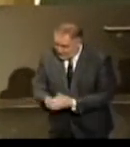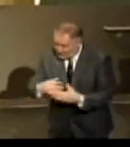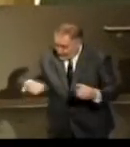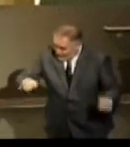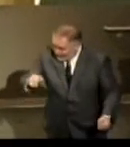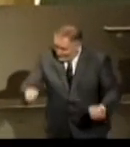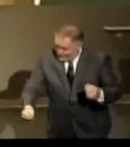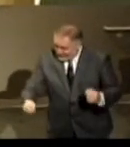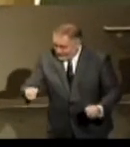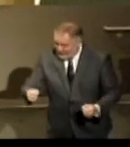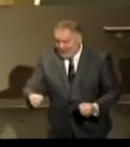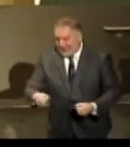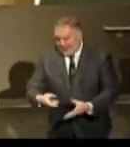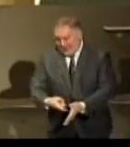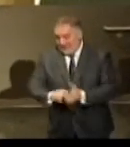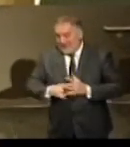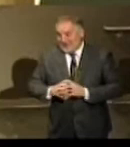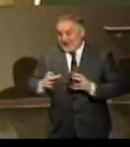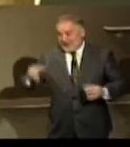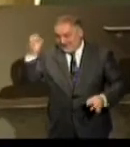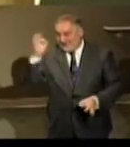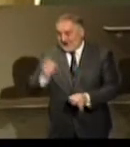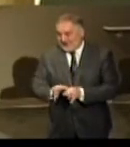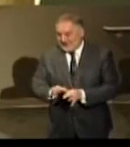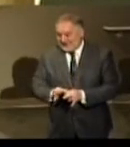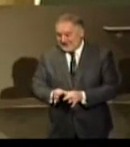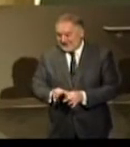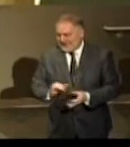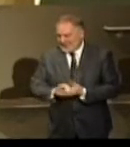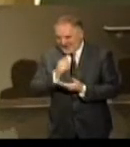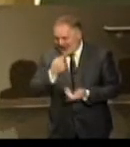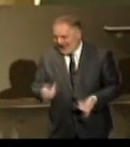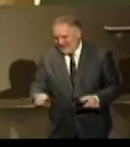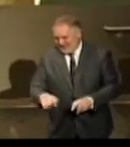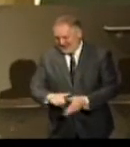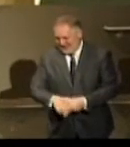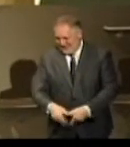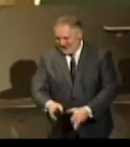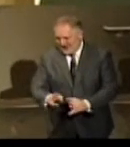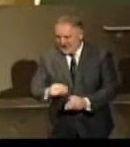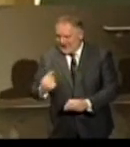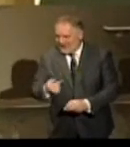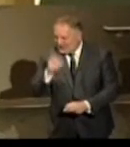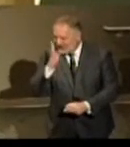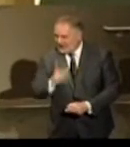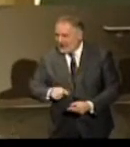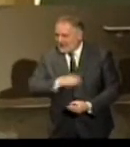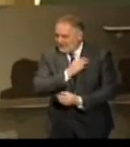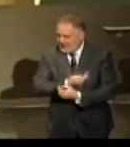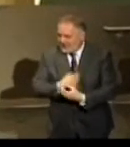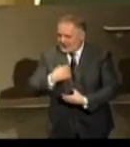That takes a lot of faith to believe that, honey. Only a God of power could create